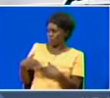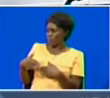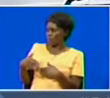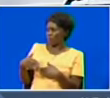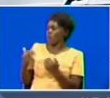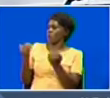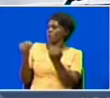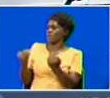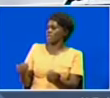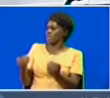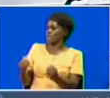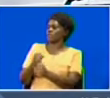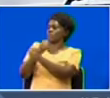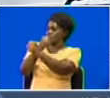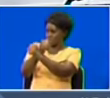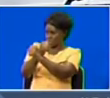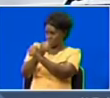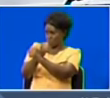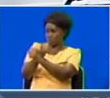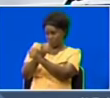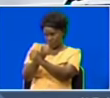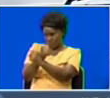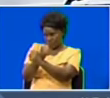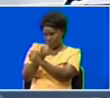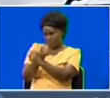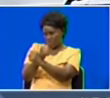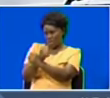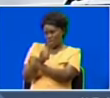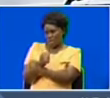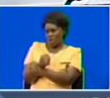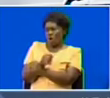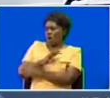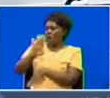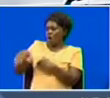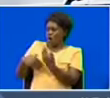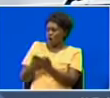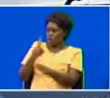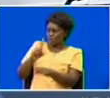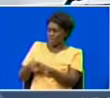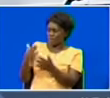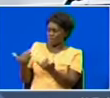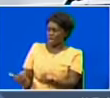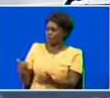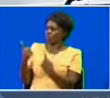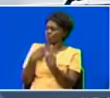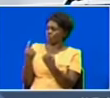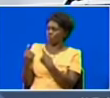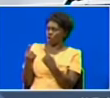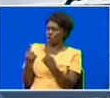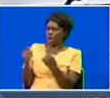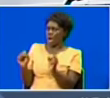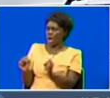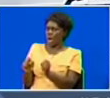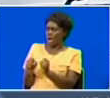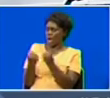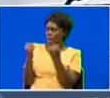live in a place where they feel safe. Do you mean like all this time, all these things that you're talking about have not,